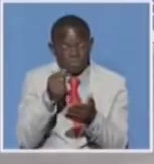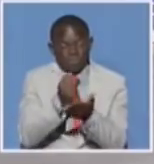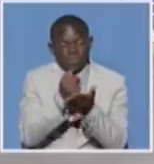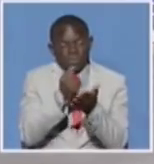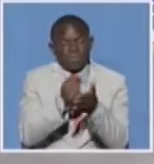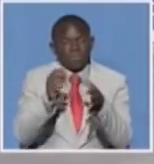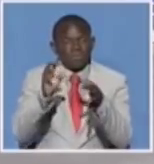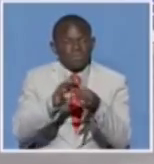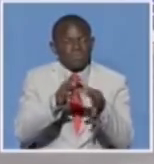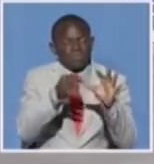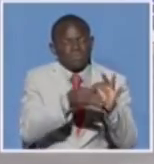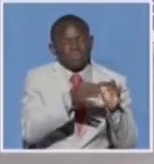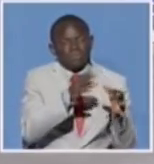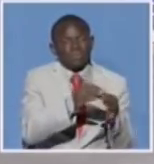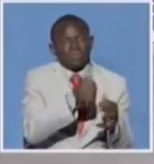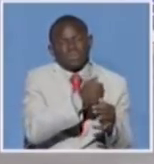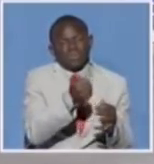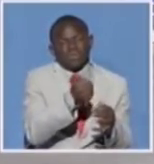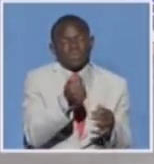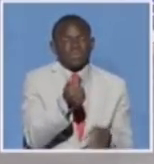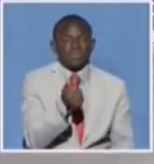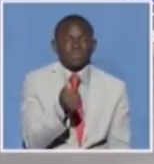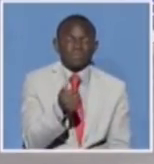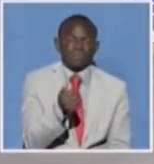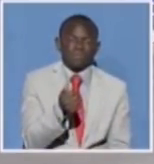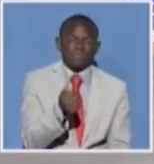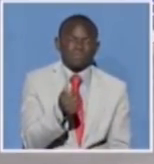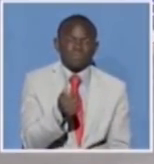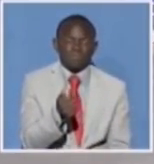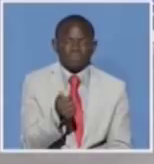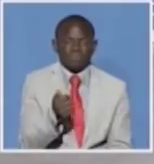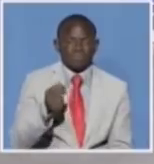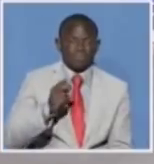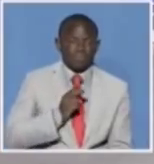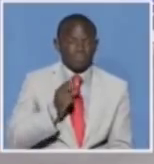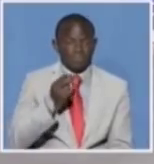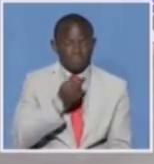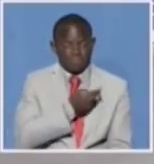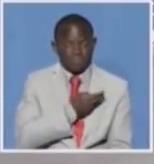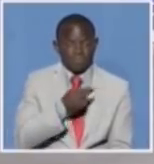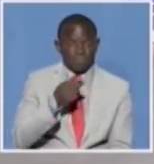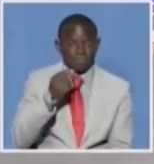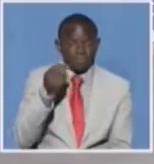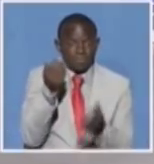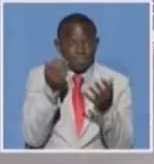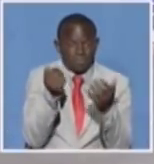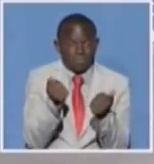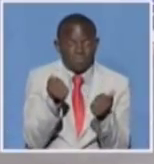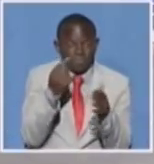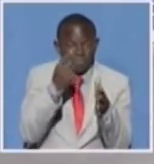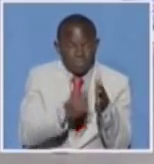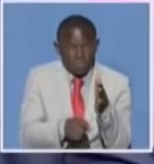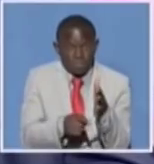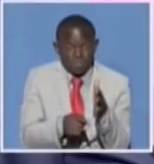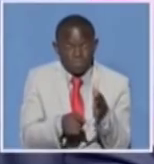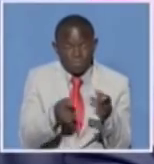the Teaching Council, the Teaching Service Commission. What we are desirous of doing is that from the time a child enters